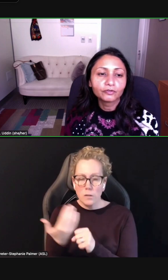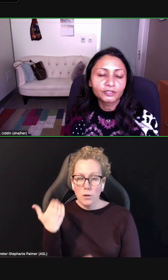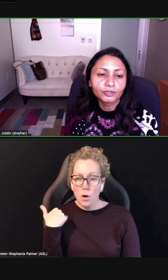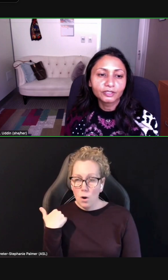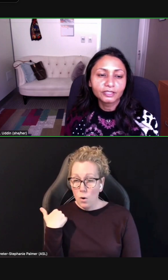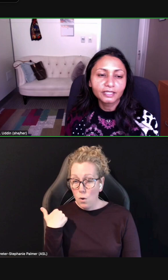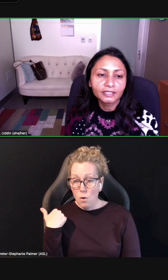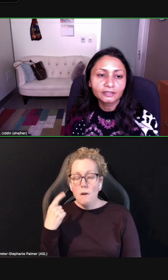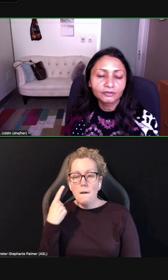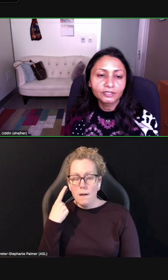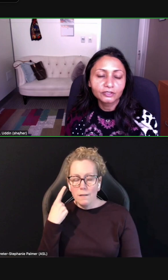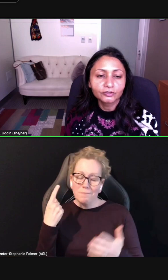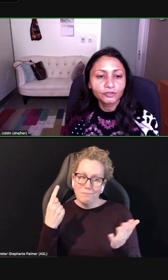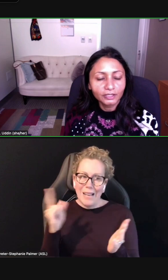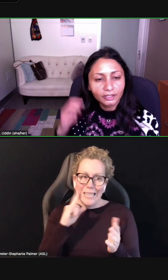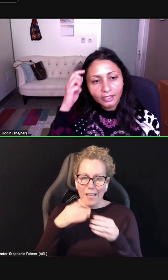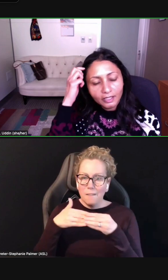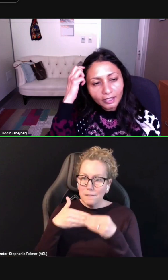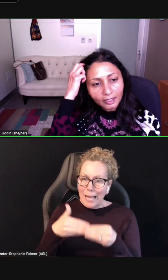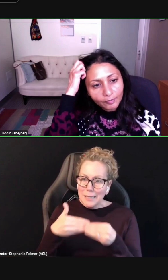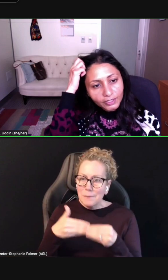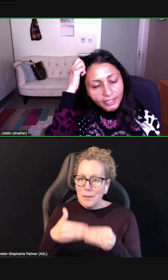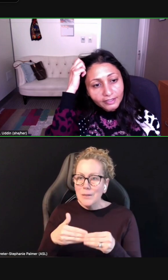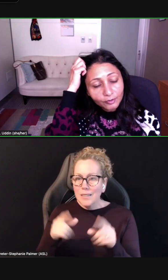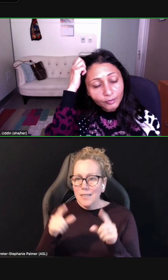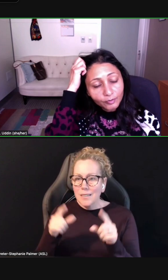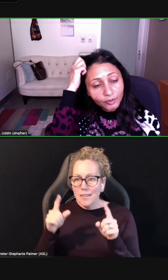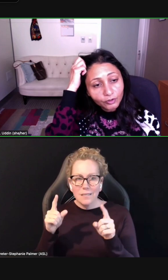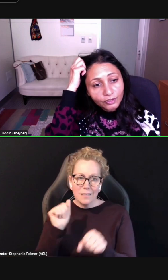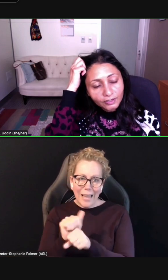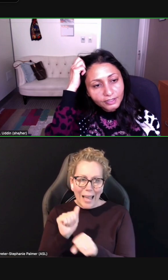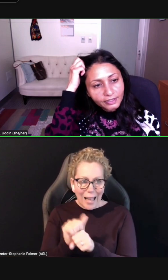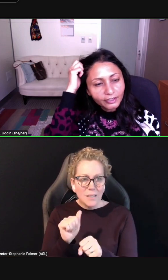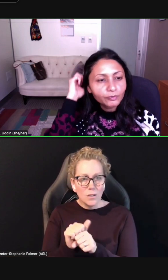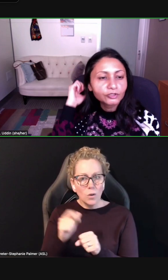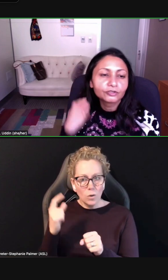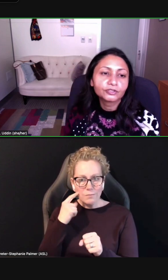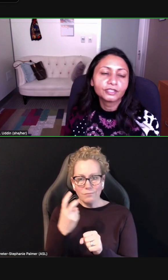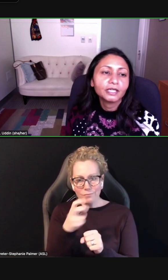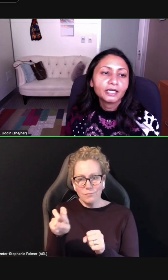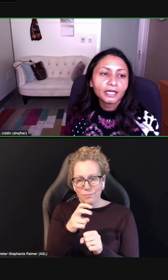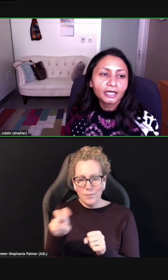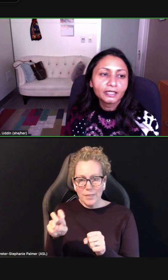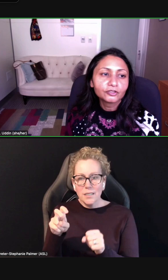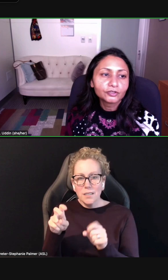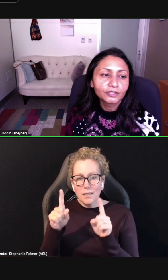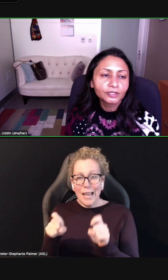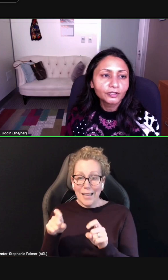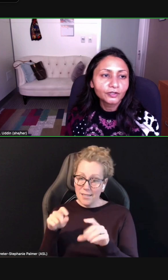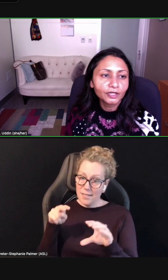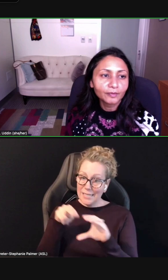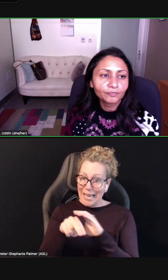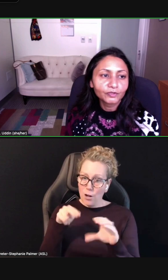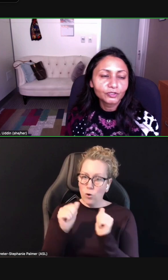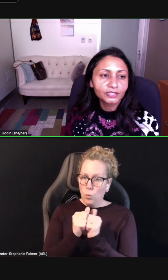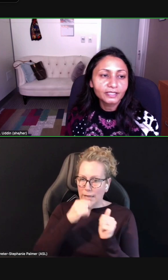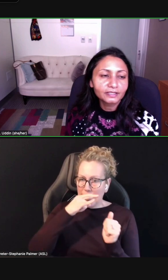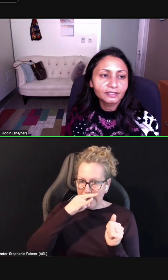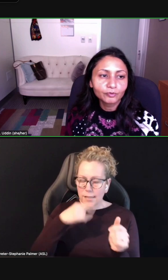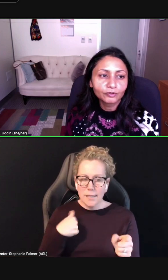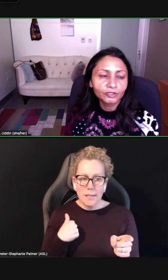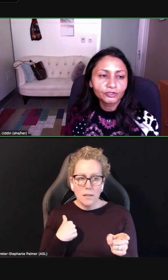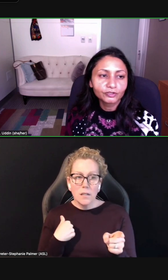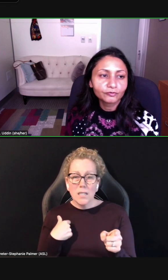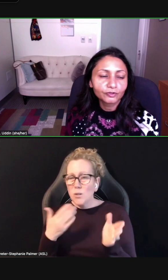a flexibility task or a set shifting task to be used in the scanner with children. And it turns out here, we just